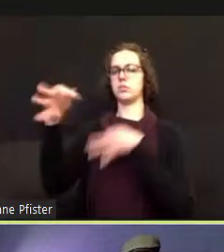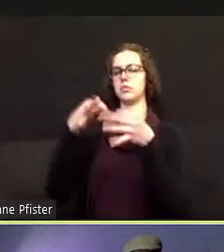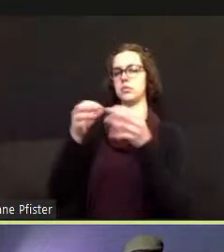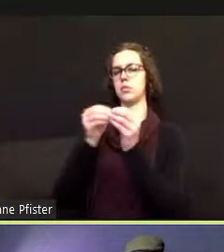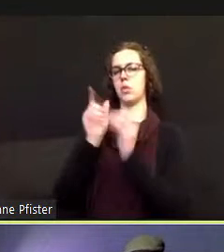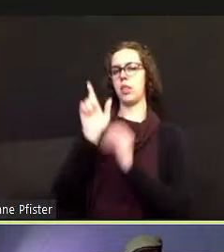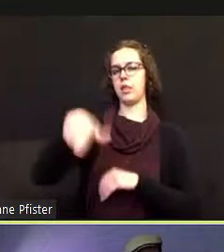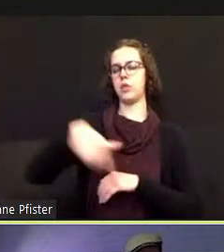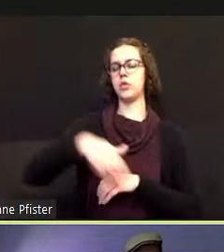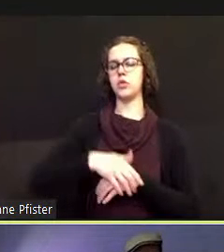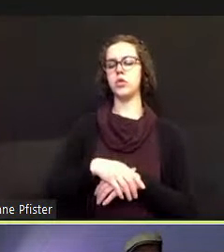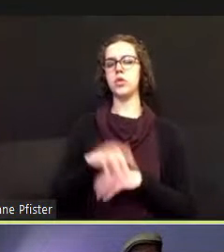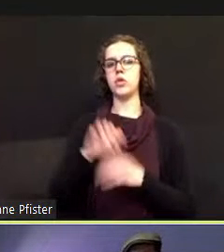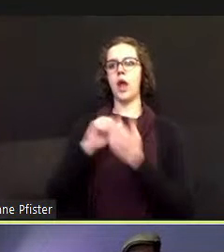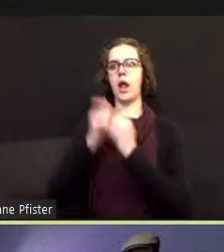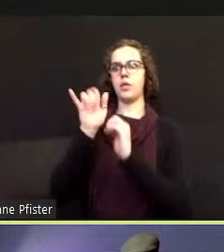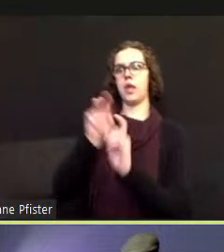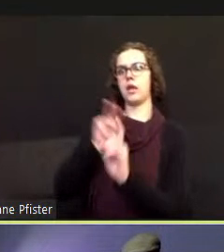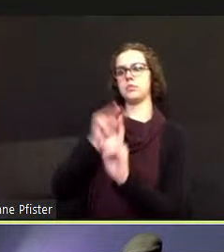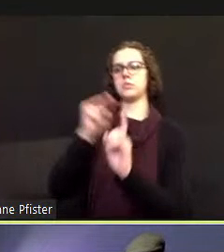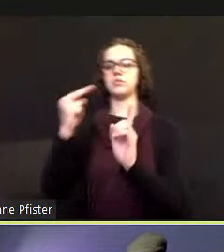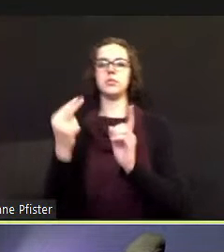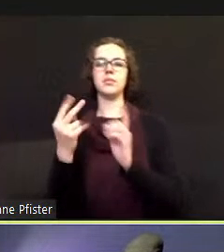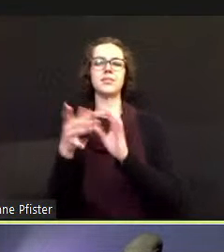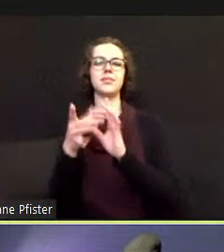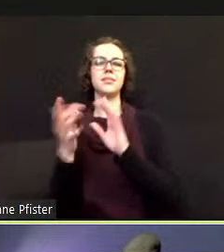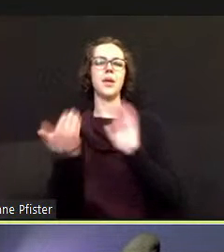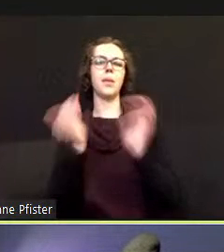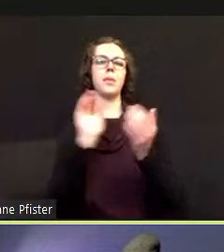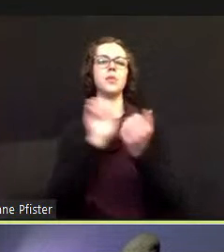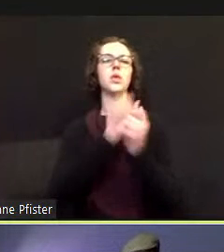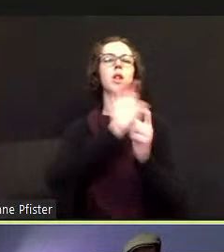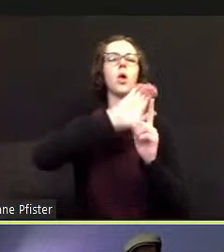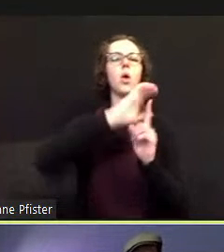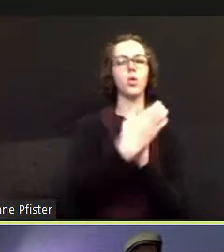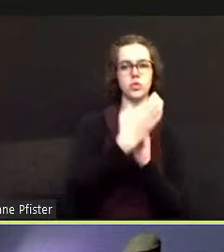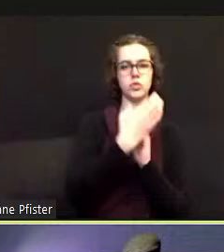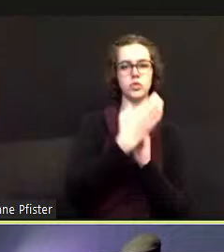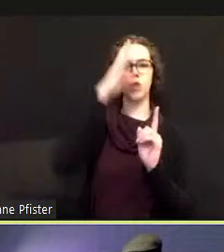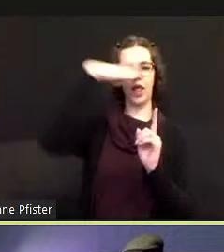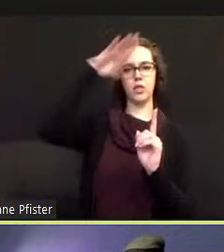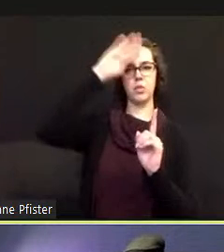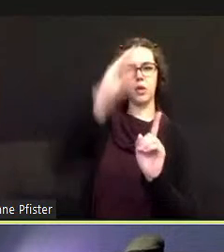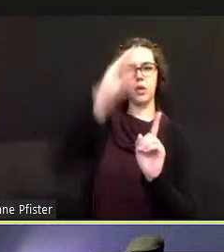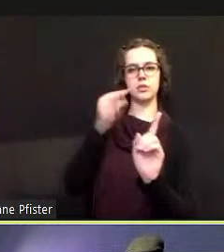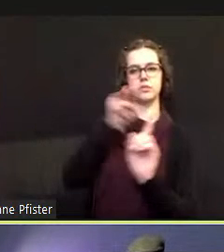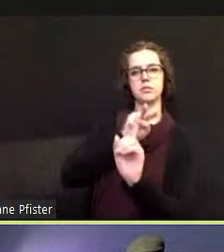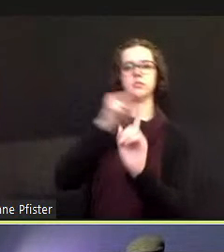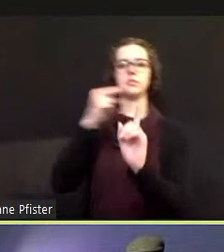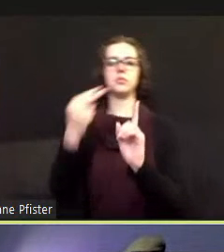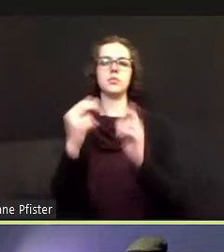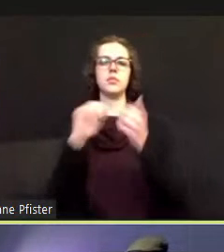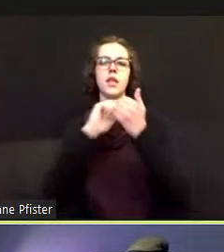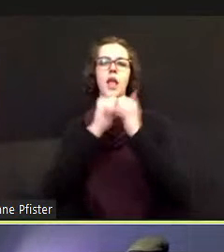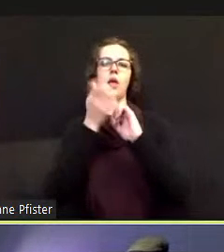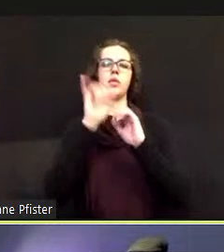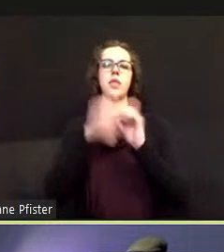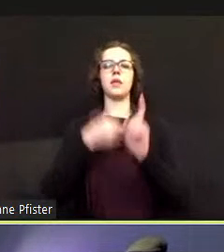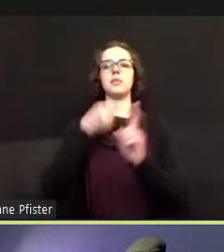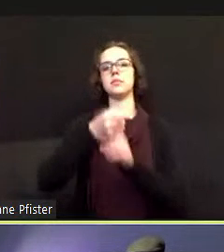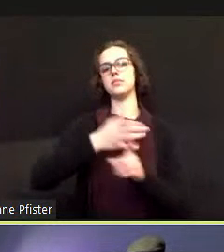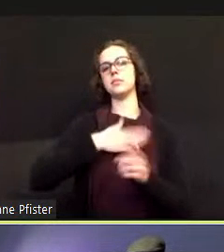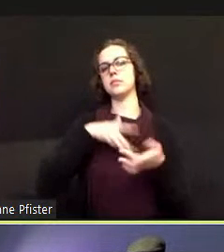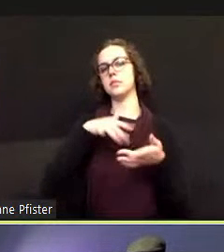think that view, rather than a cultural anthropology view, has flavored the way I've looked at this case.